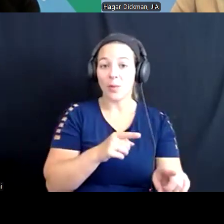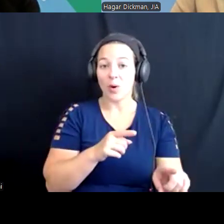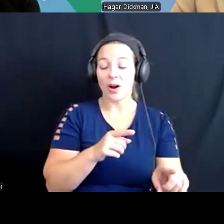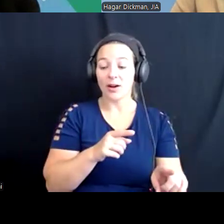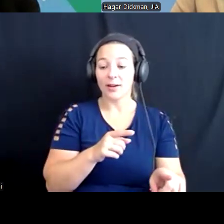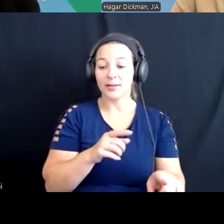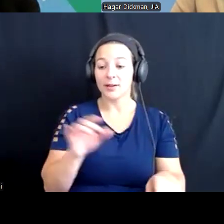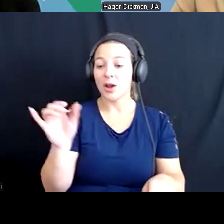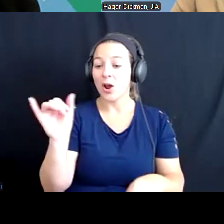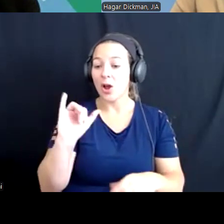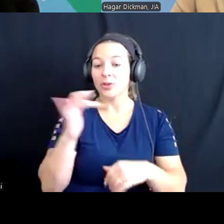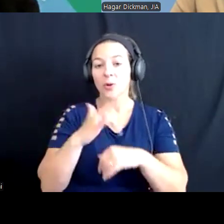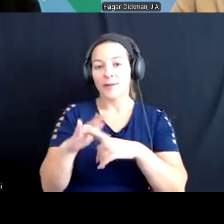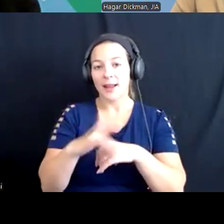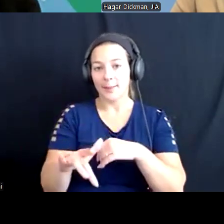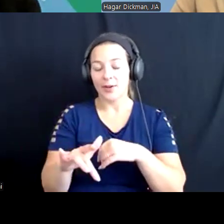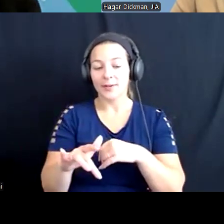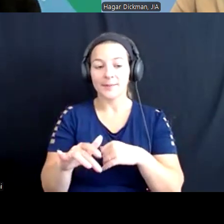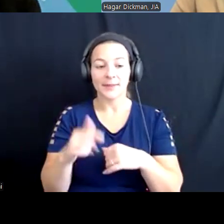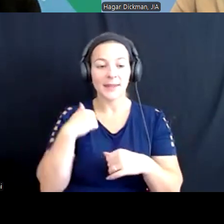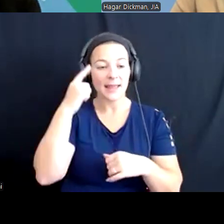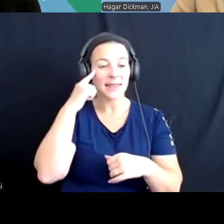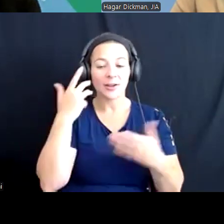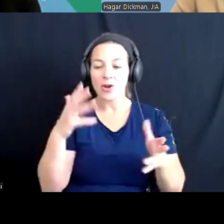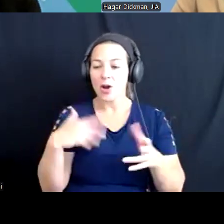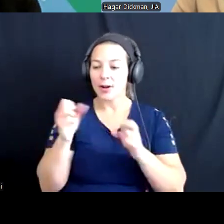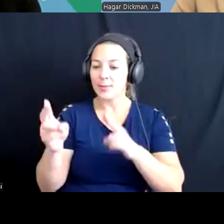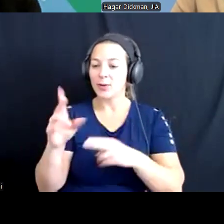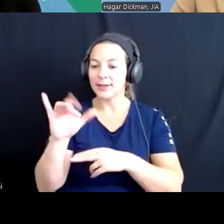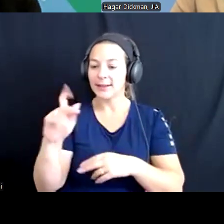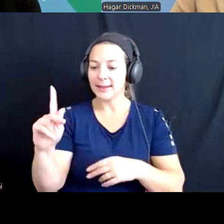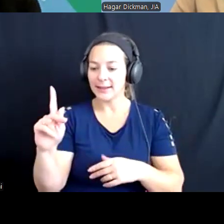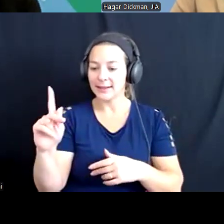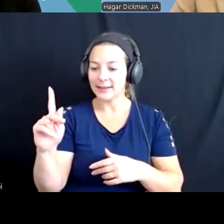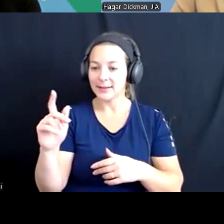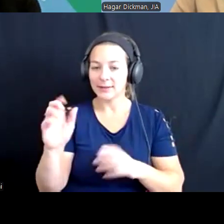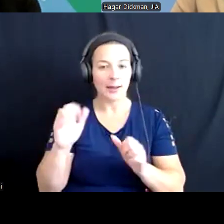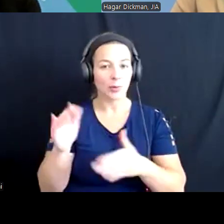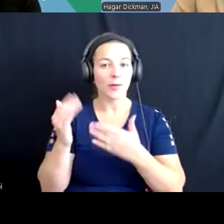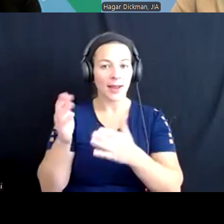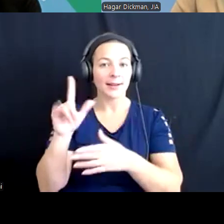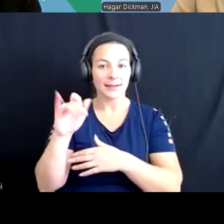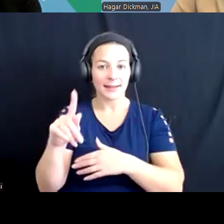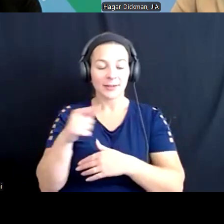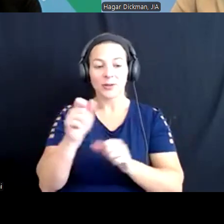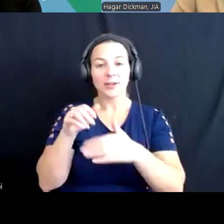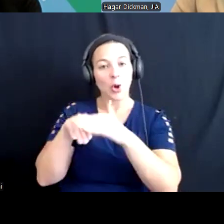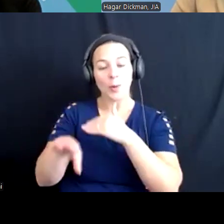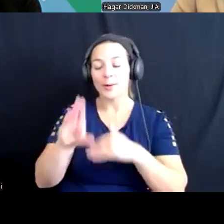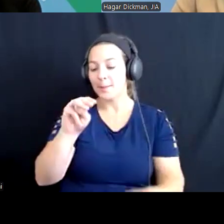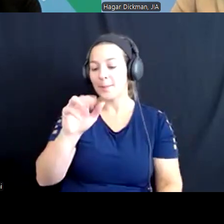also is available. And I think there was a link already put in there, and maybe we can put the link there so that you can go onto